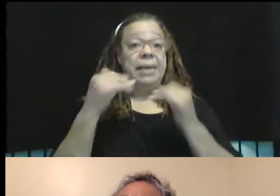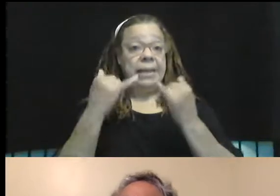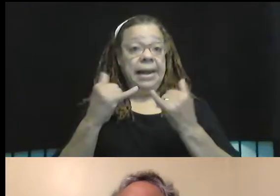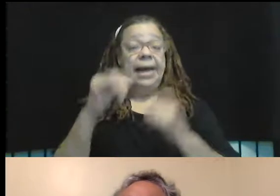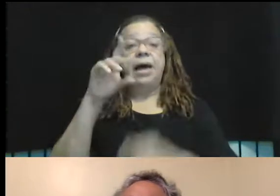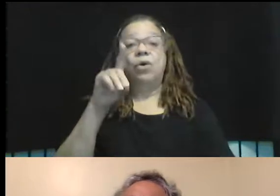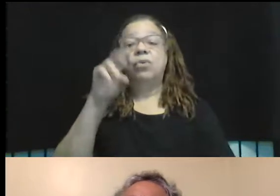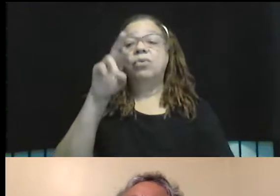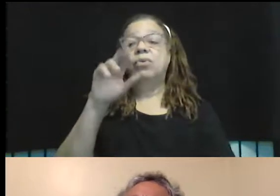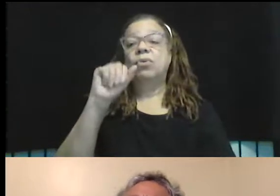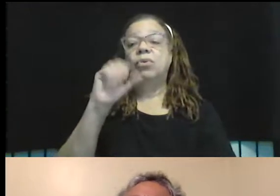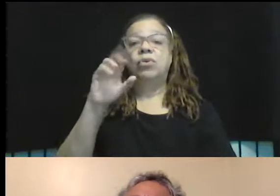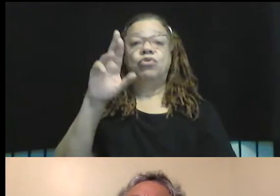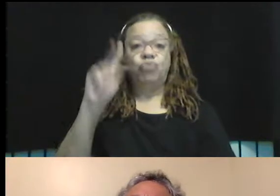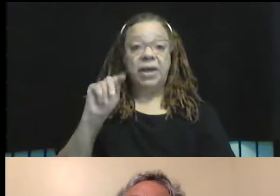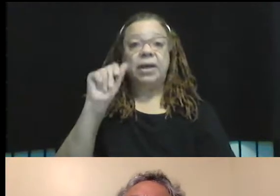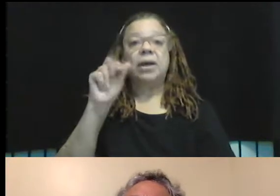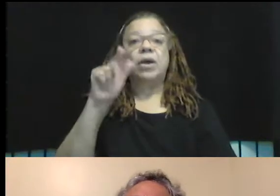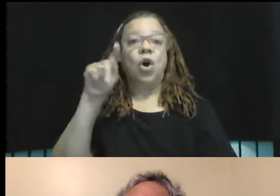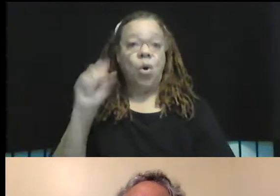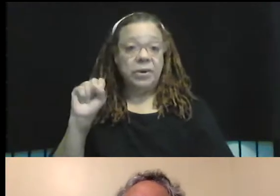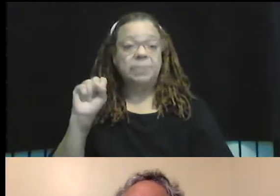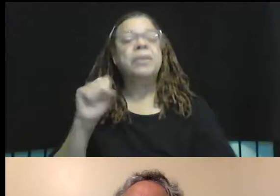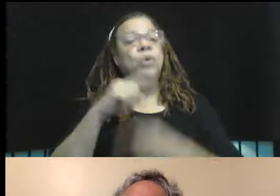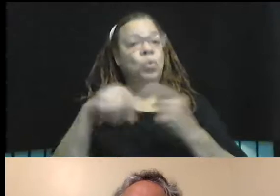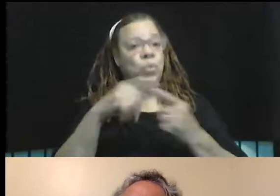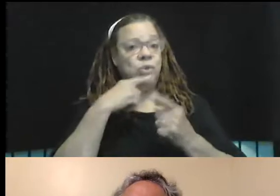the work speaks to you, what do you mean by that?